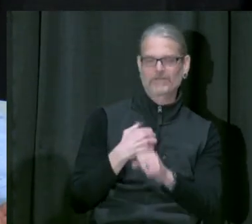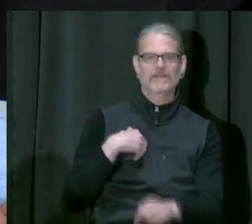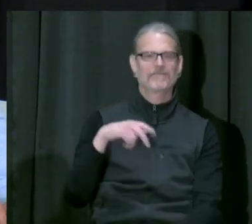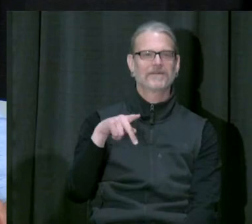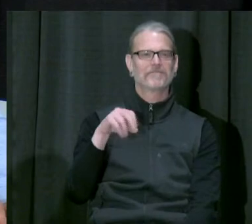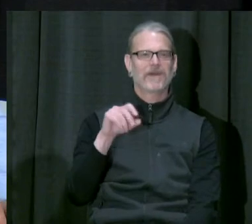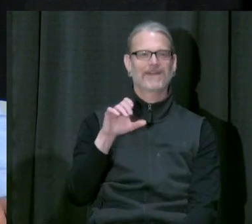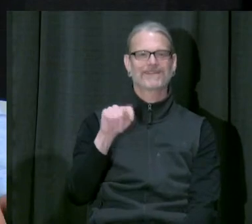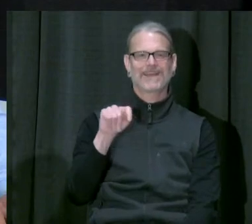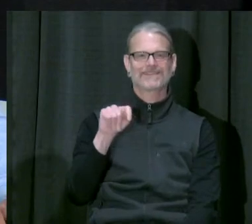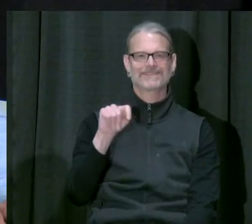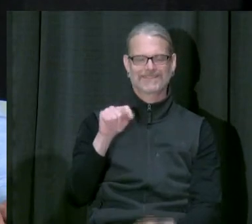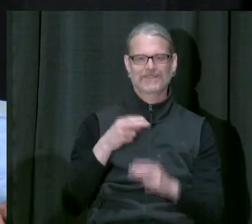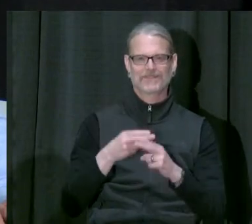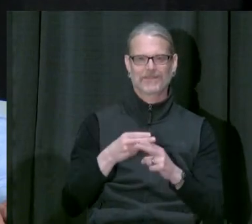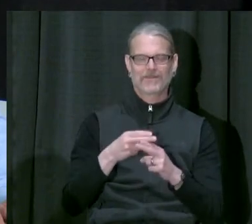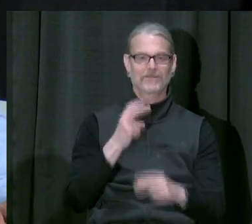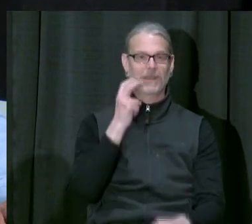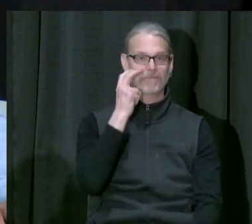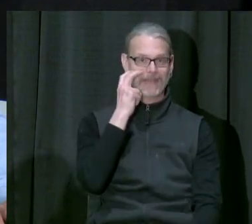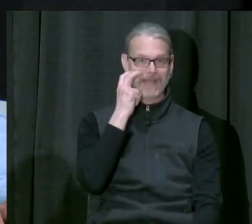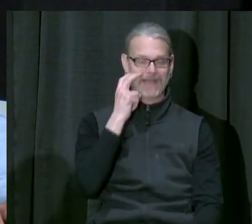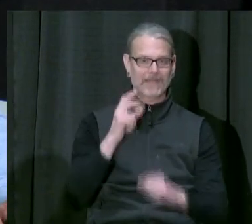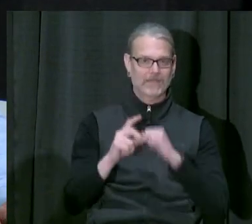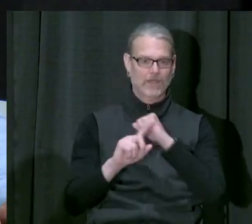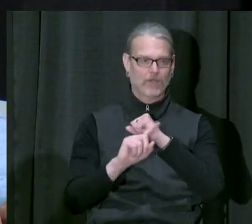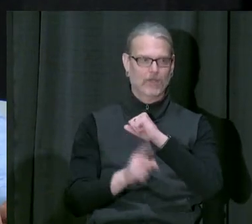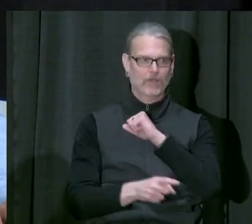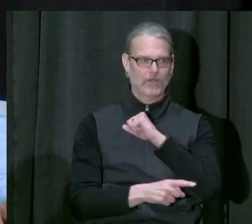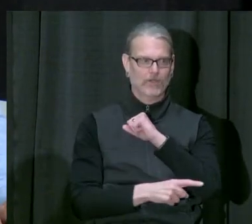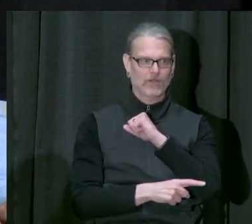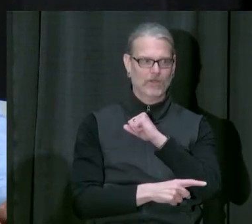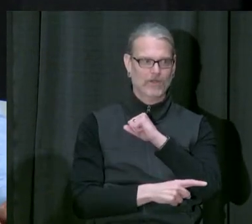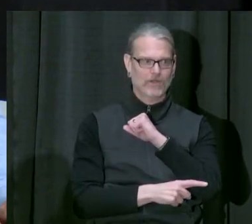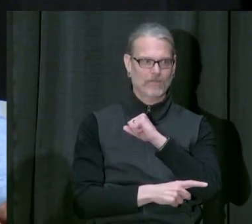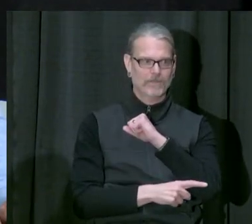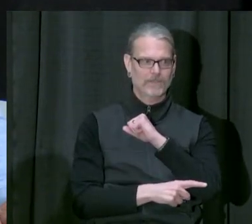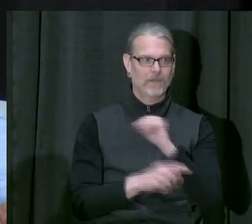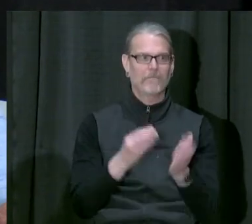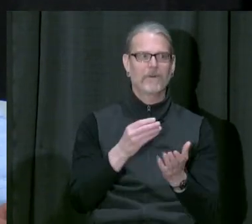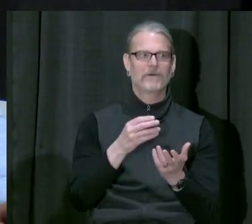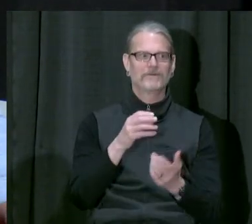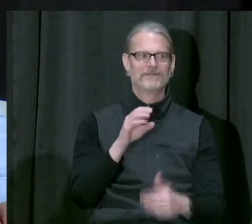podcast co-hosted called the Blind Bargains Cast, and that's allowed me to see many